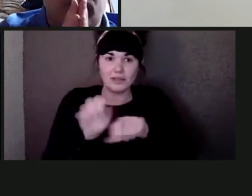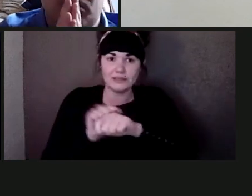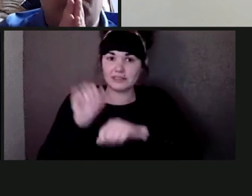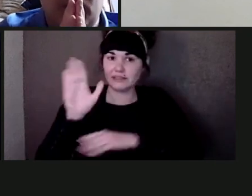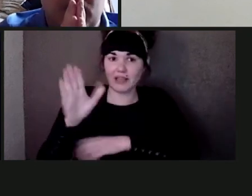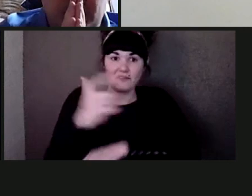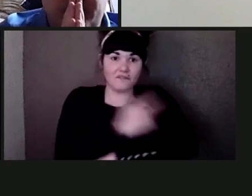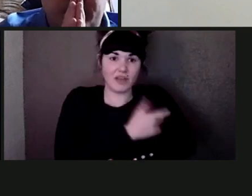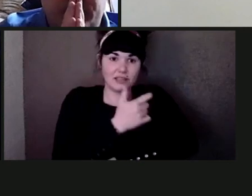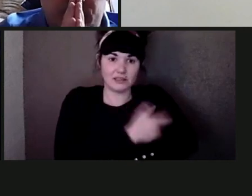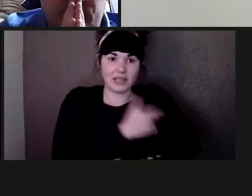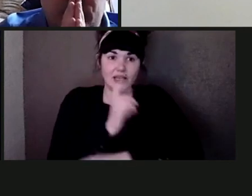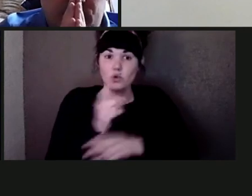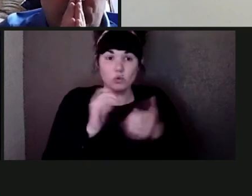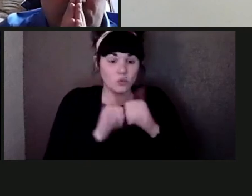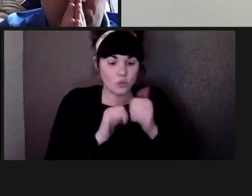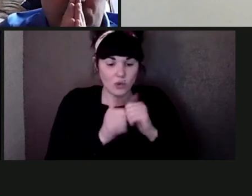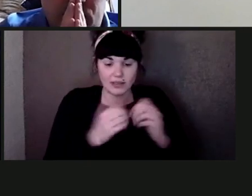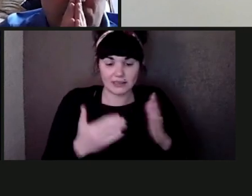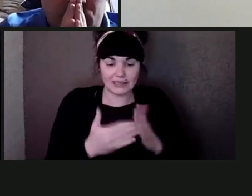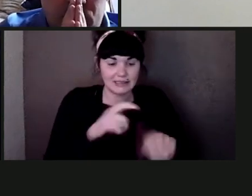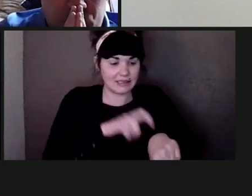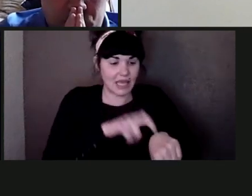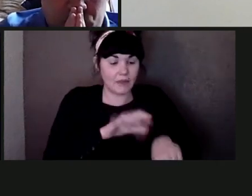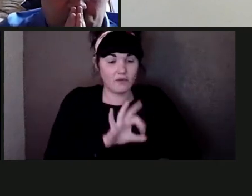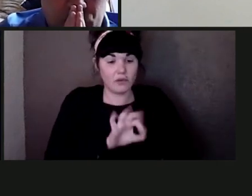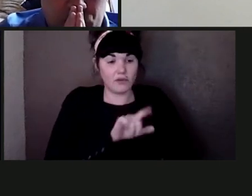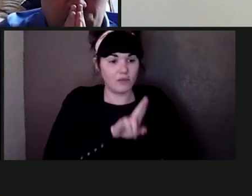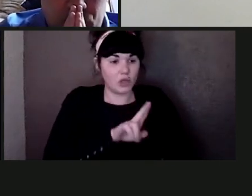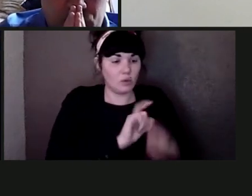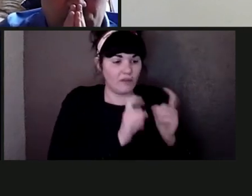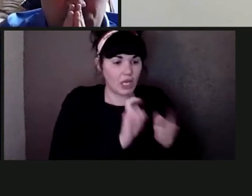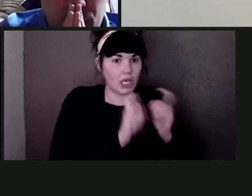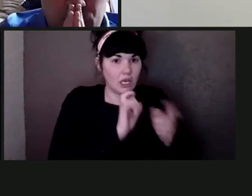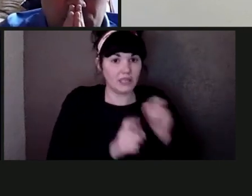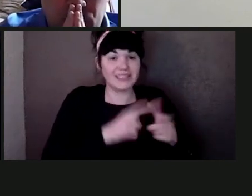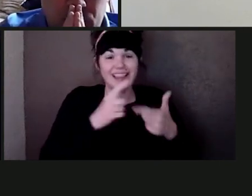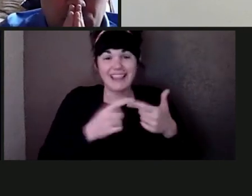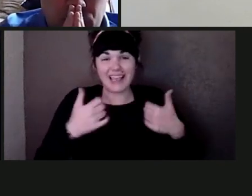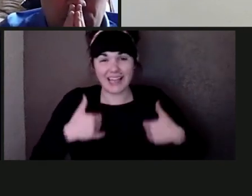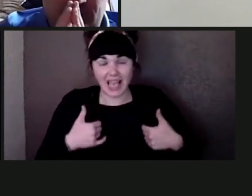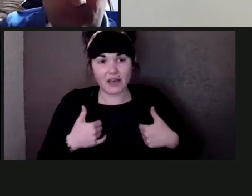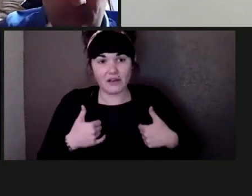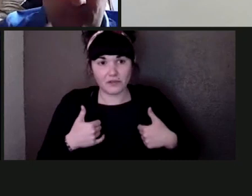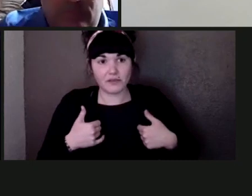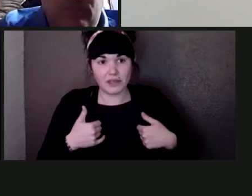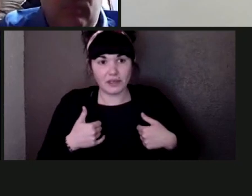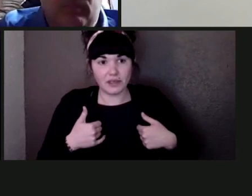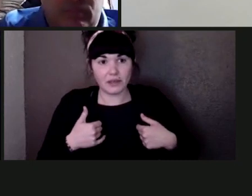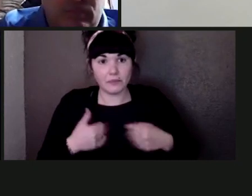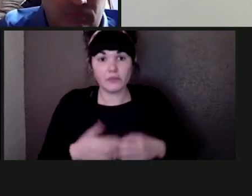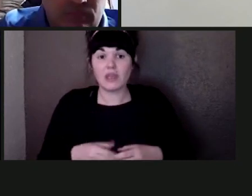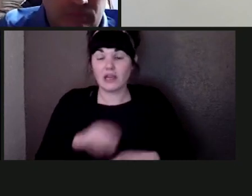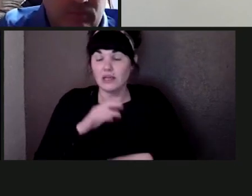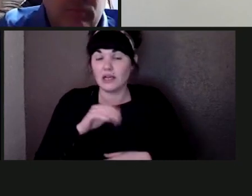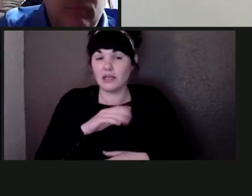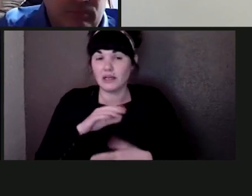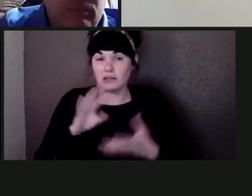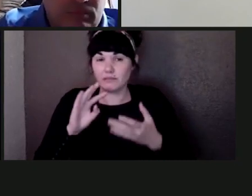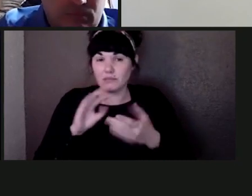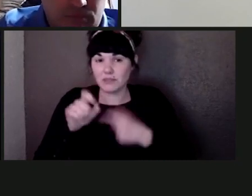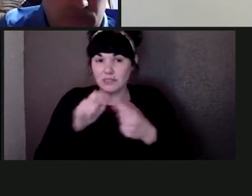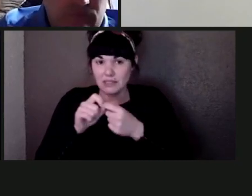the development of new variants and getting enough numbers of, of the pop, a certain percentage of the population vaccinated. So